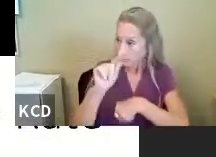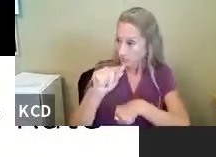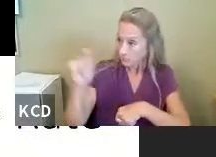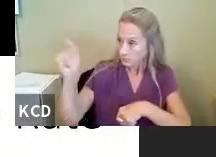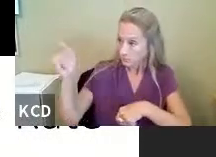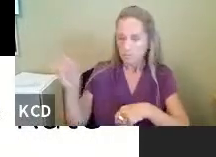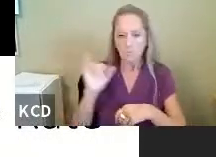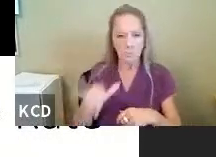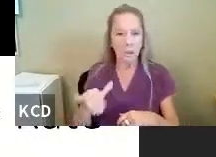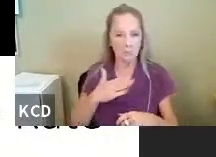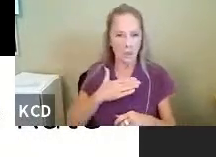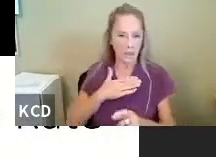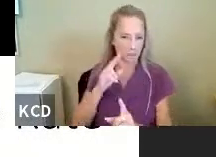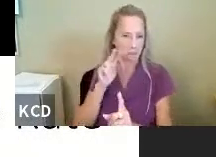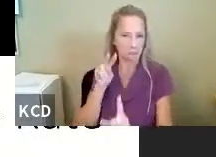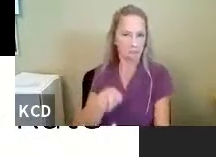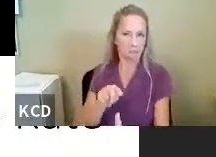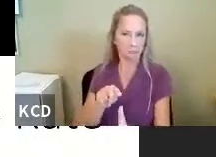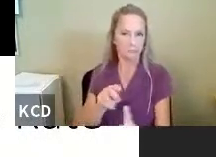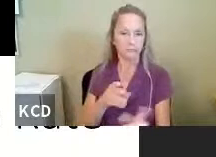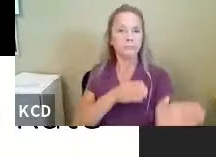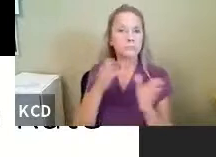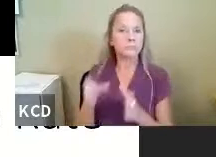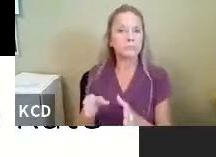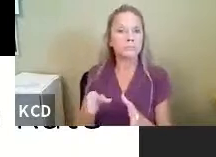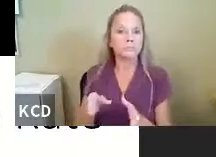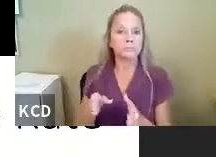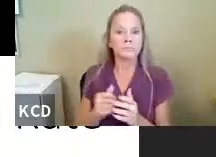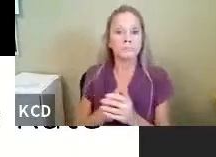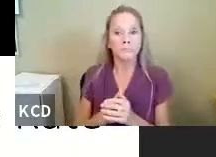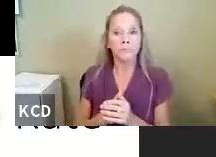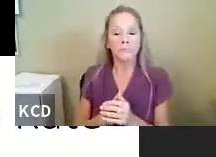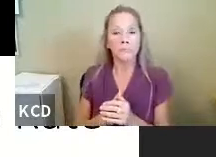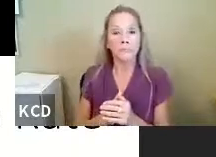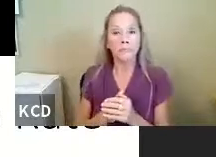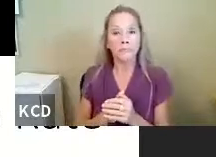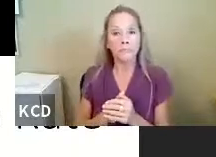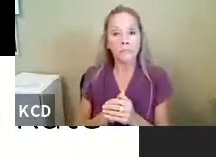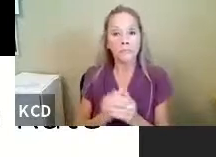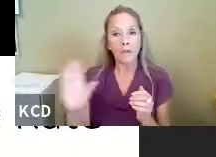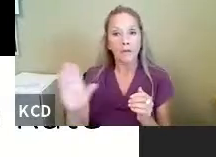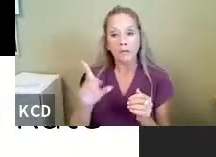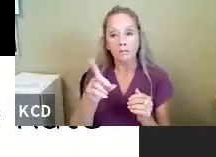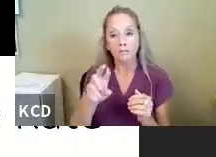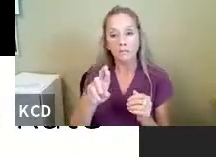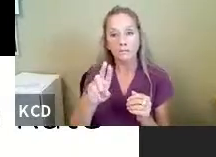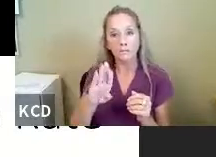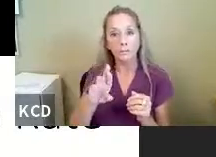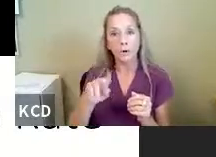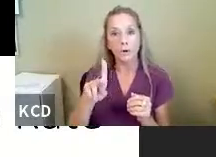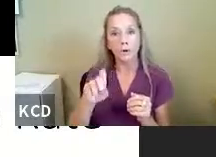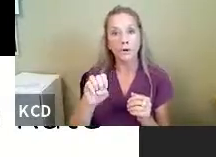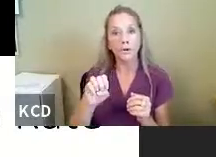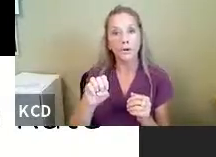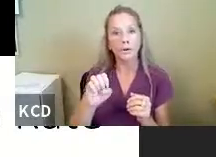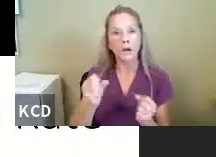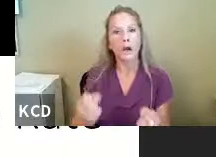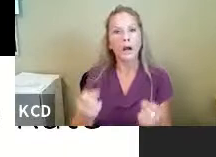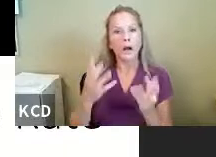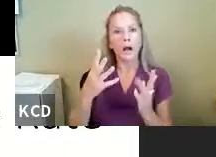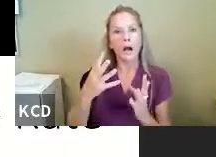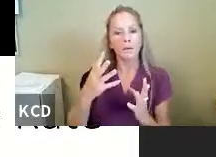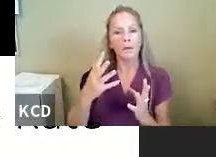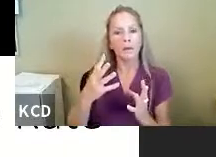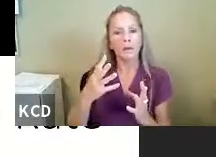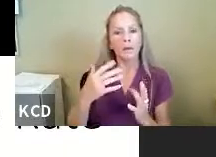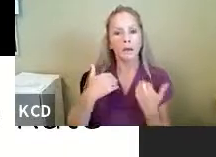did say in that really is a focus is the positivity rate. And we've